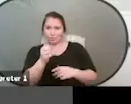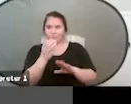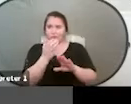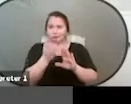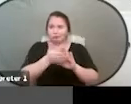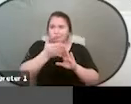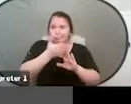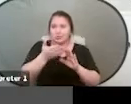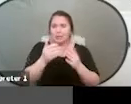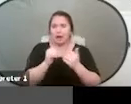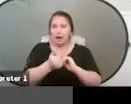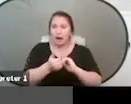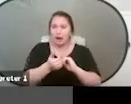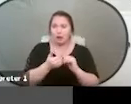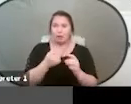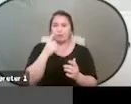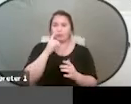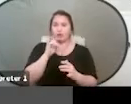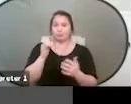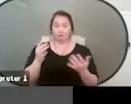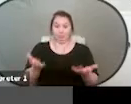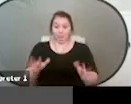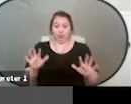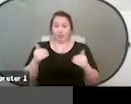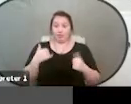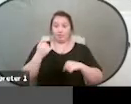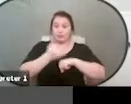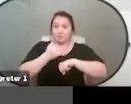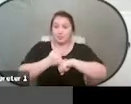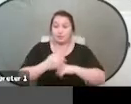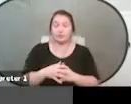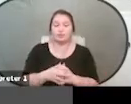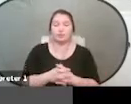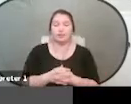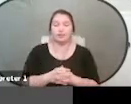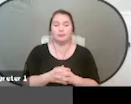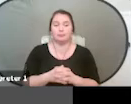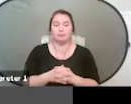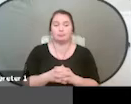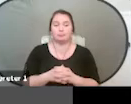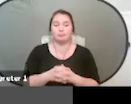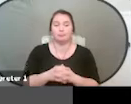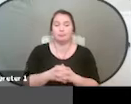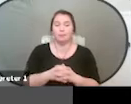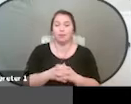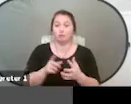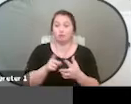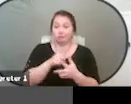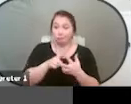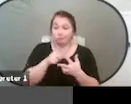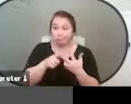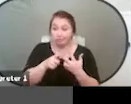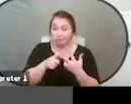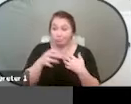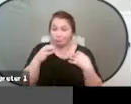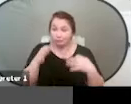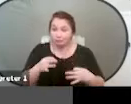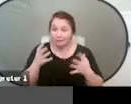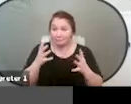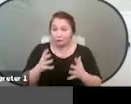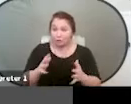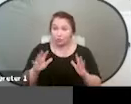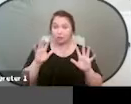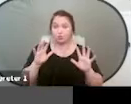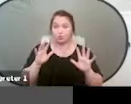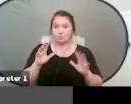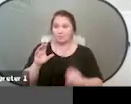innovation on an existing campus. So with that, I think, Casey,